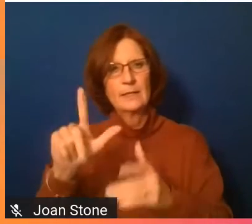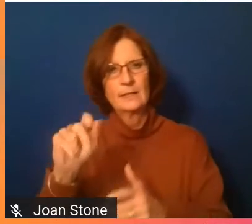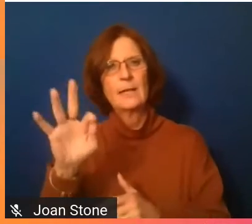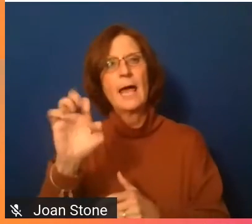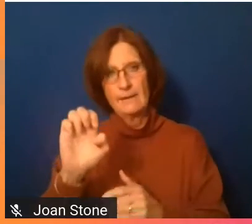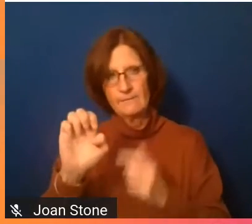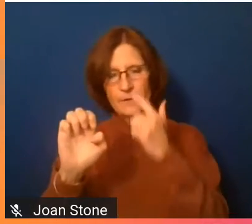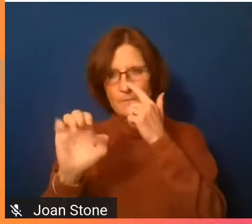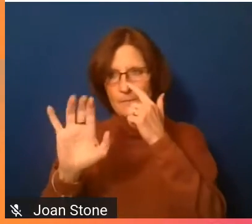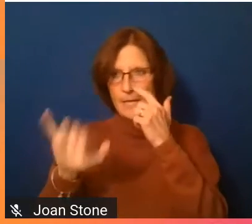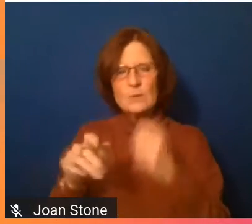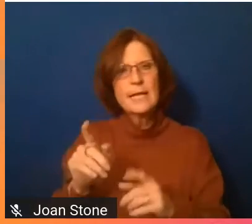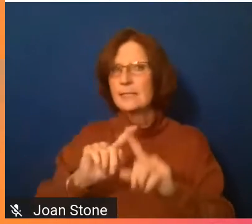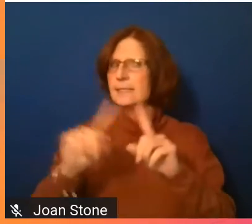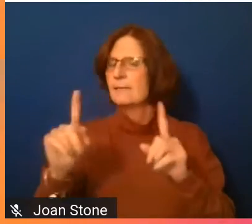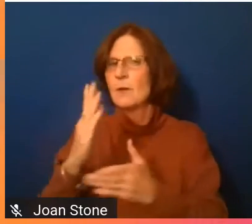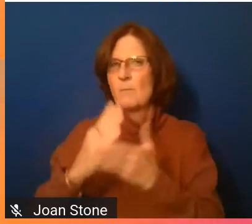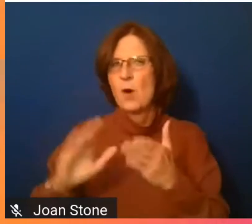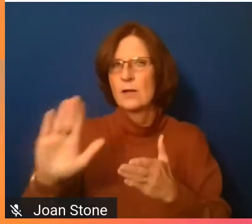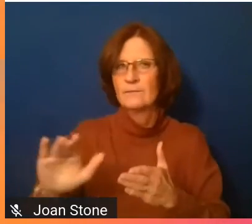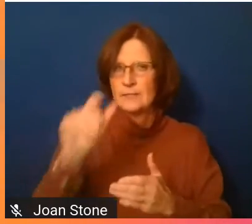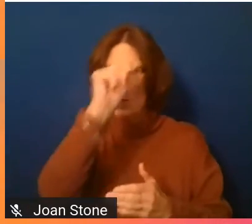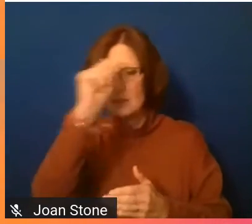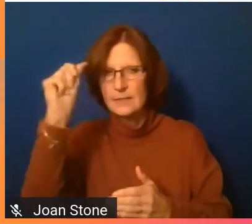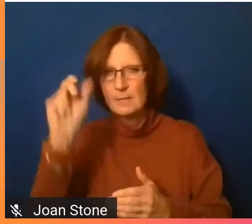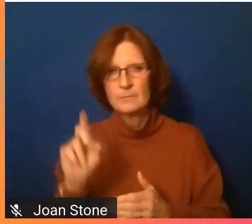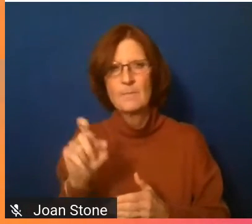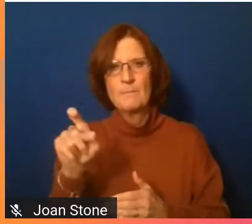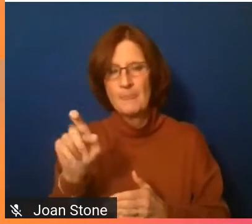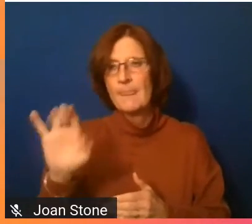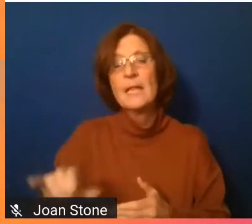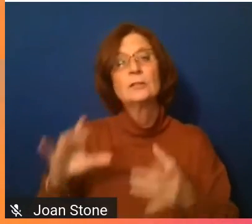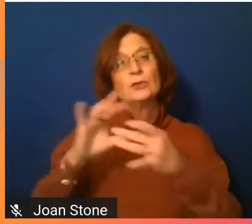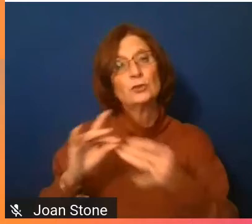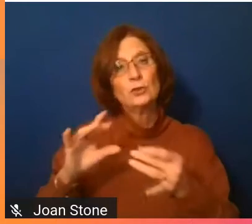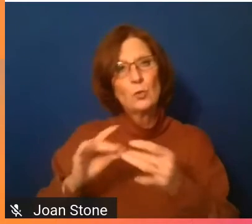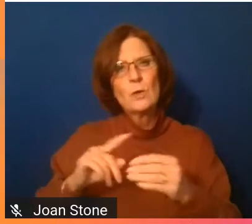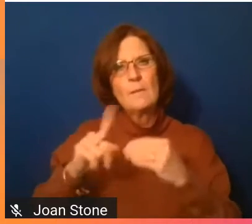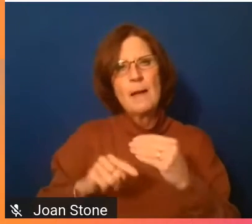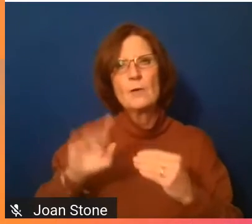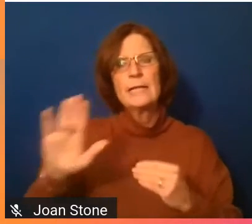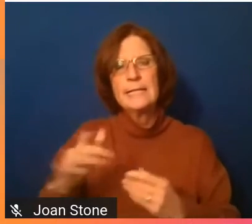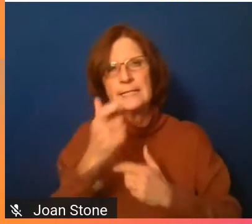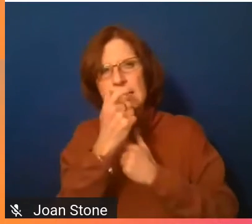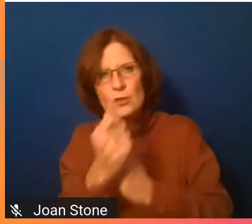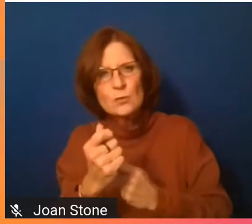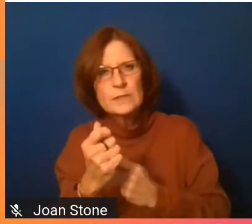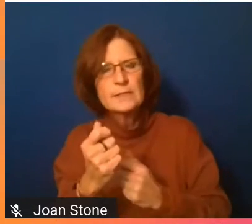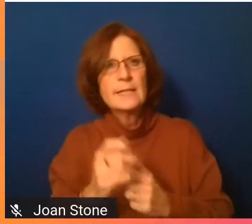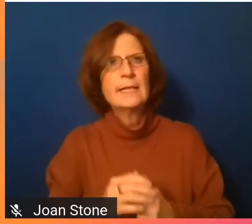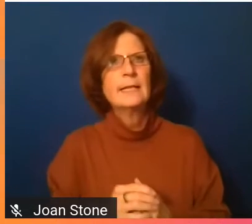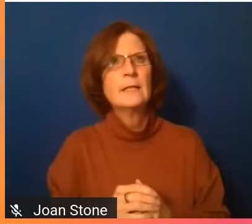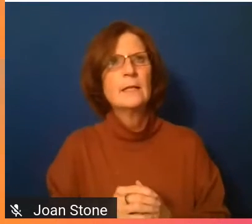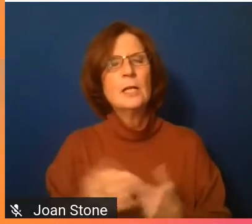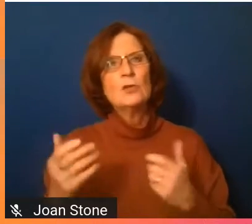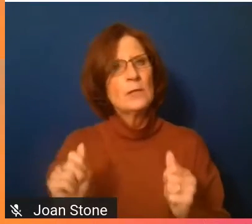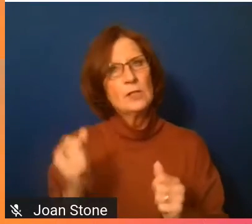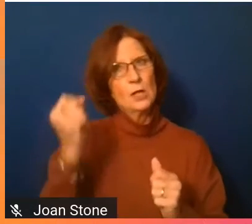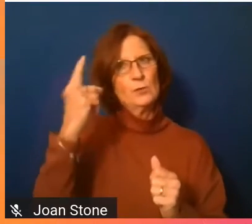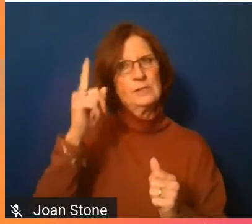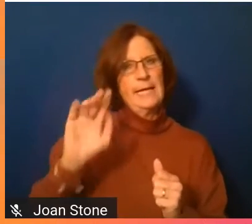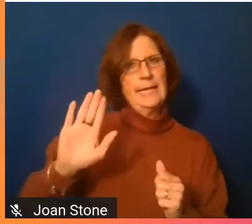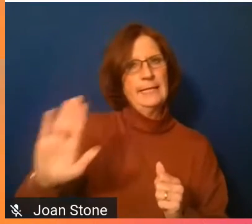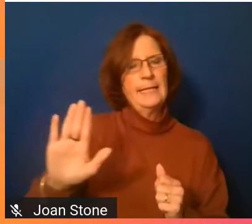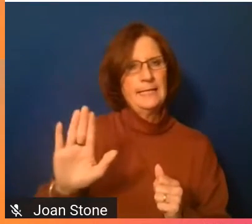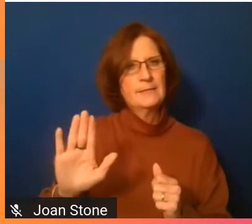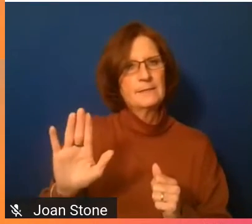of his Alzheimer's diagnosis. It was actually about, the story is about his sort of interest in trying to understand his own diagnosis